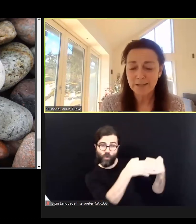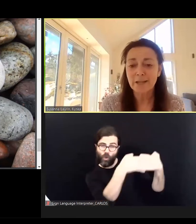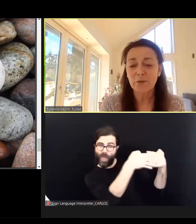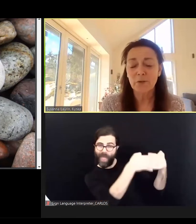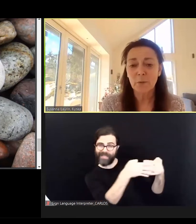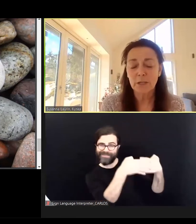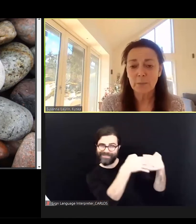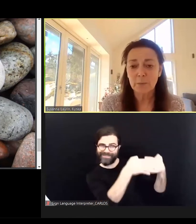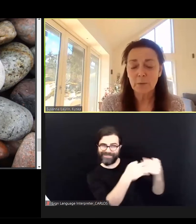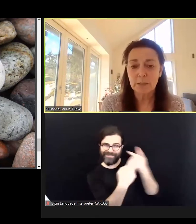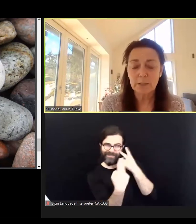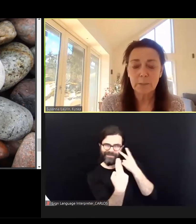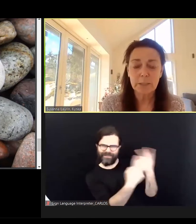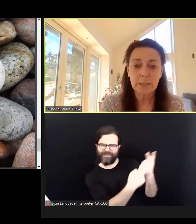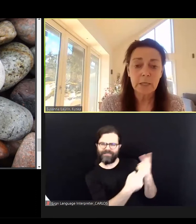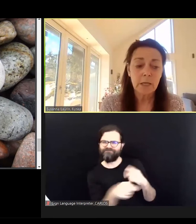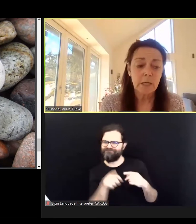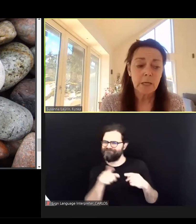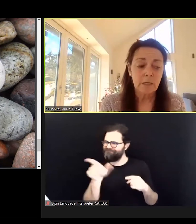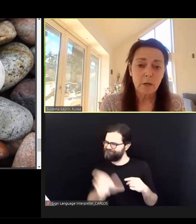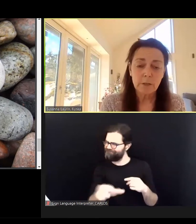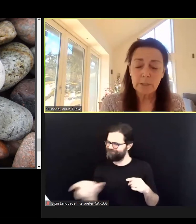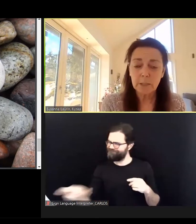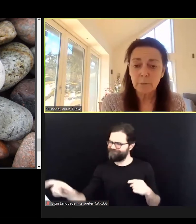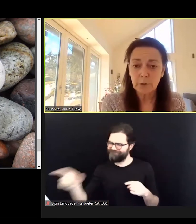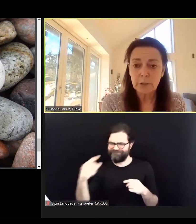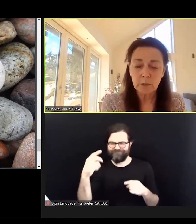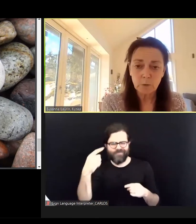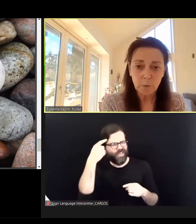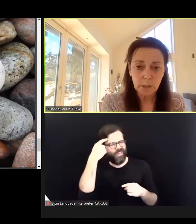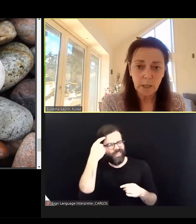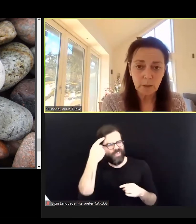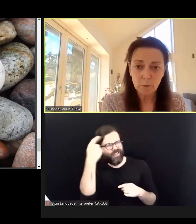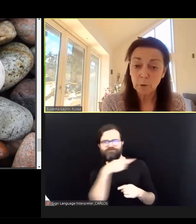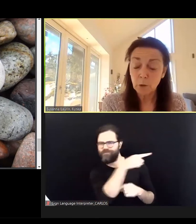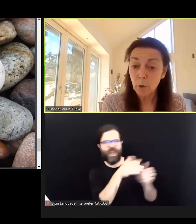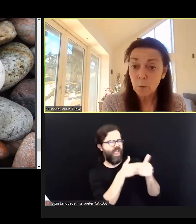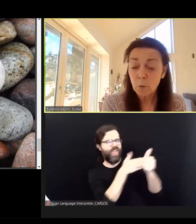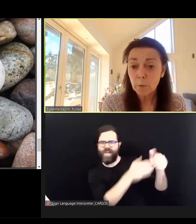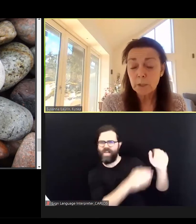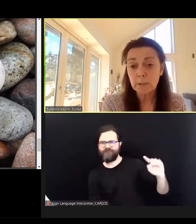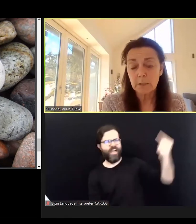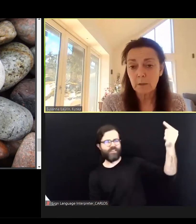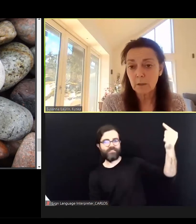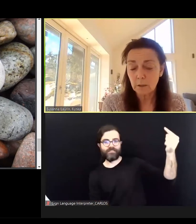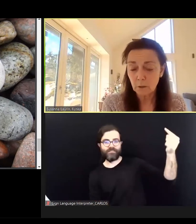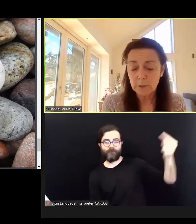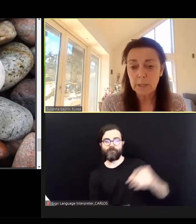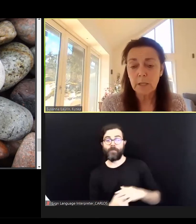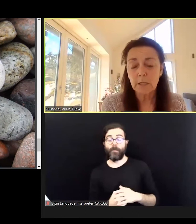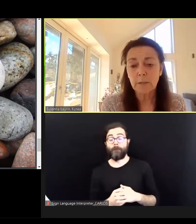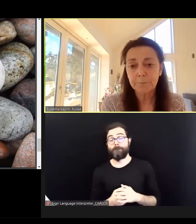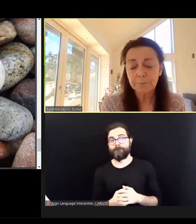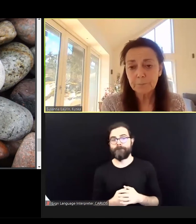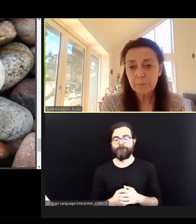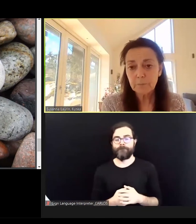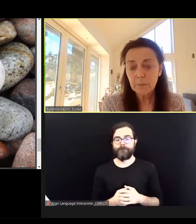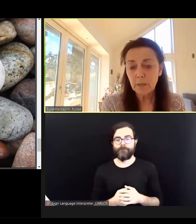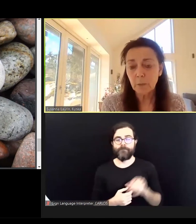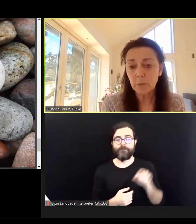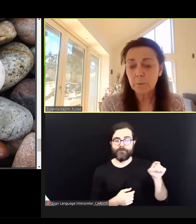rather, the standardization organizations to address this need